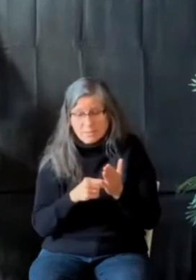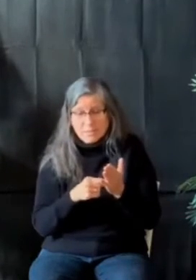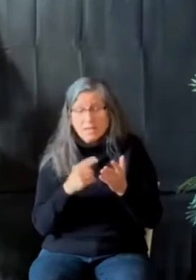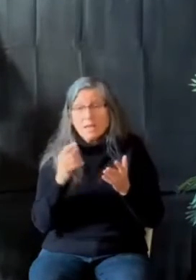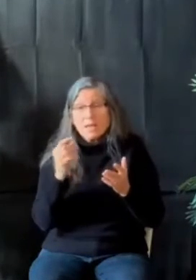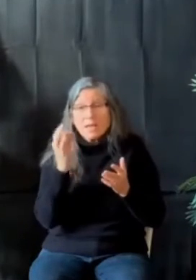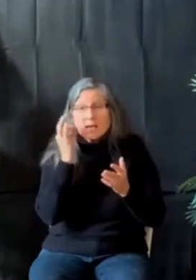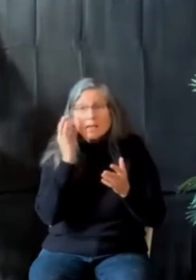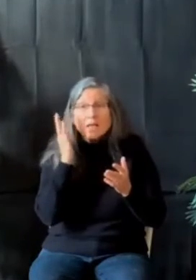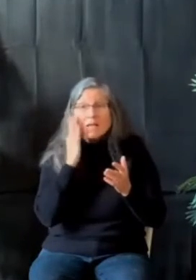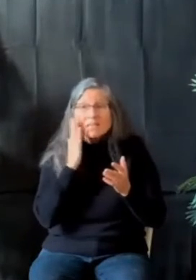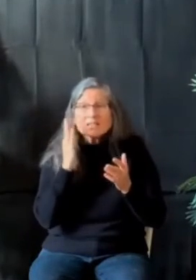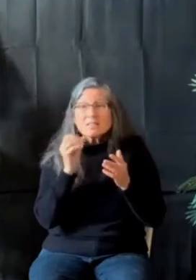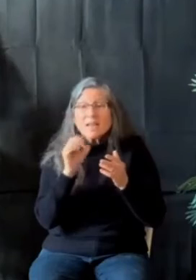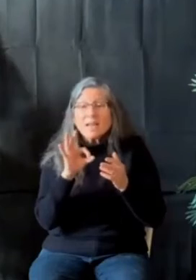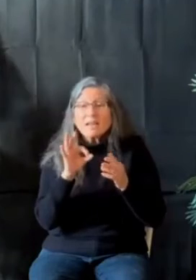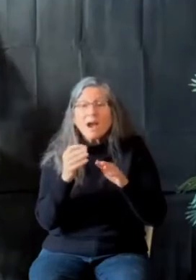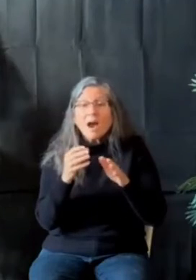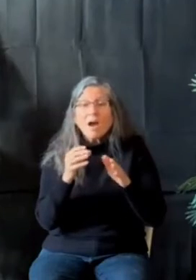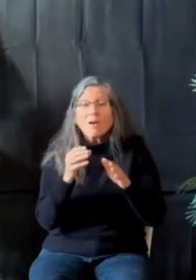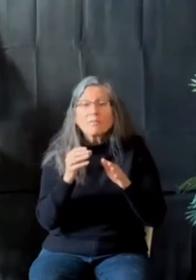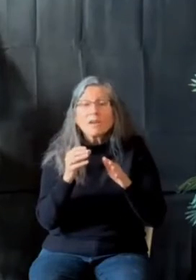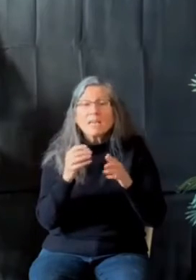the sting of sin is death,